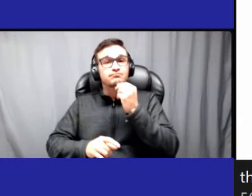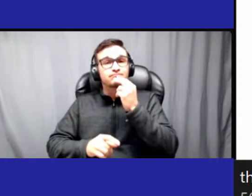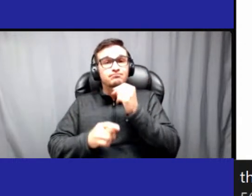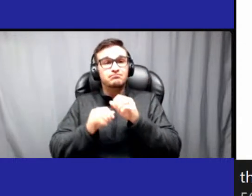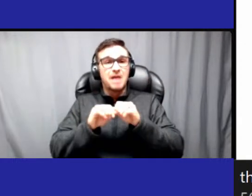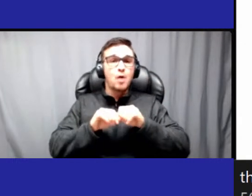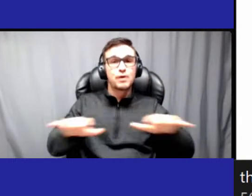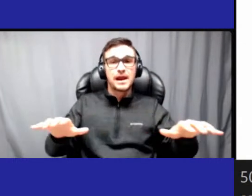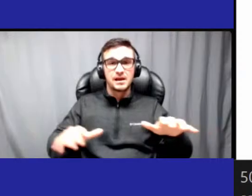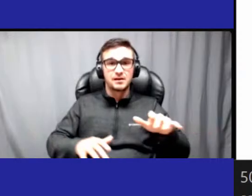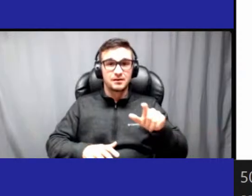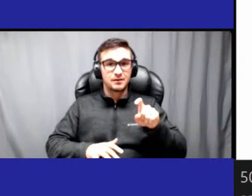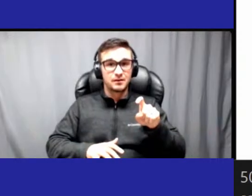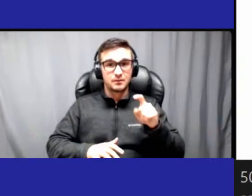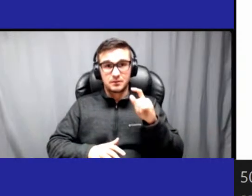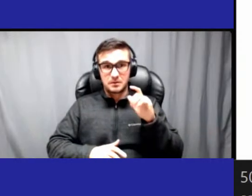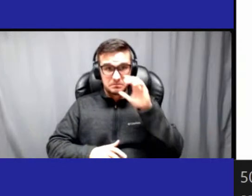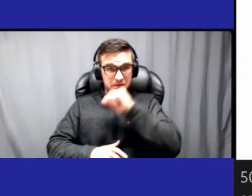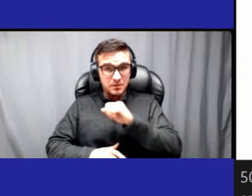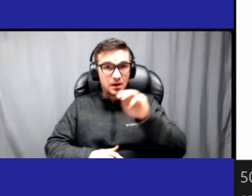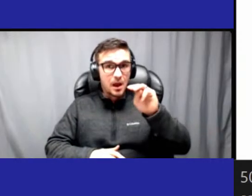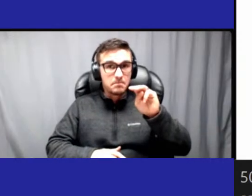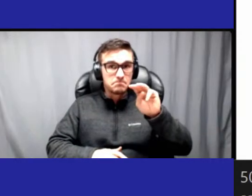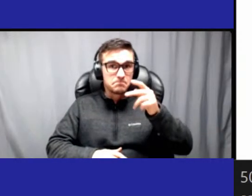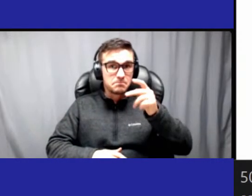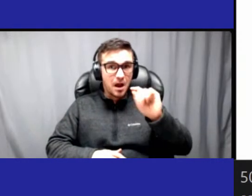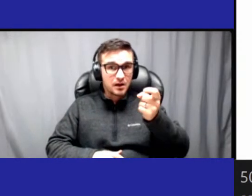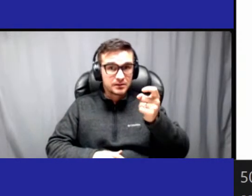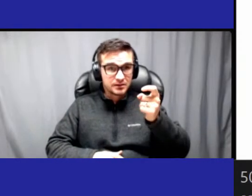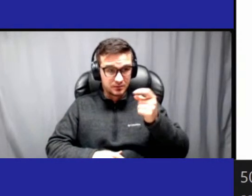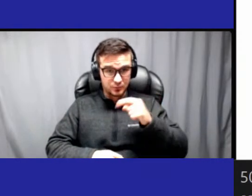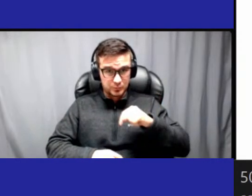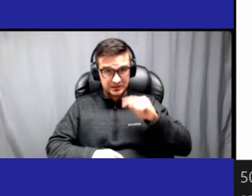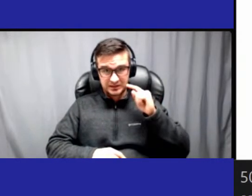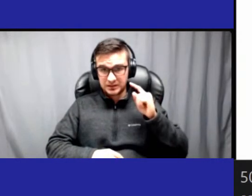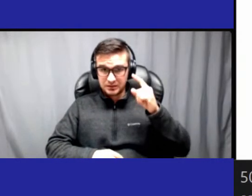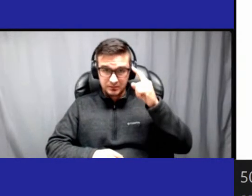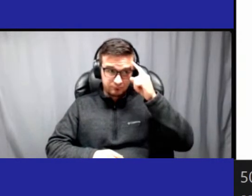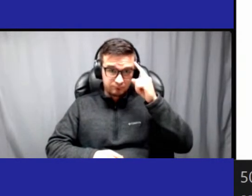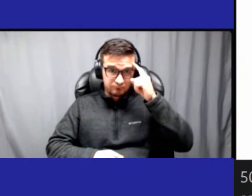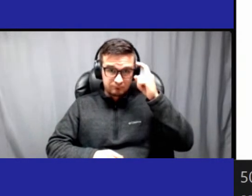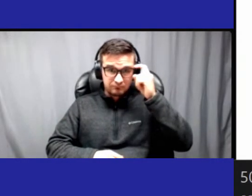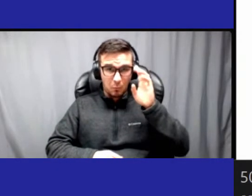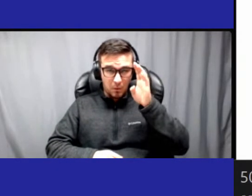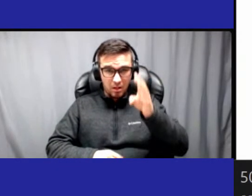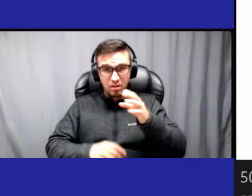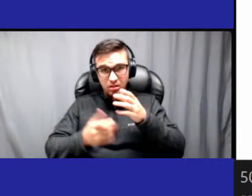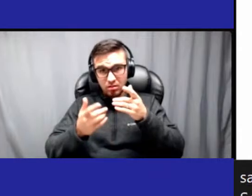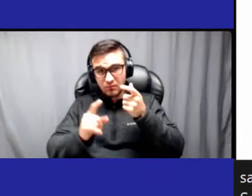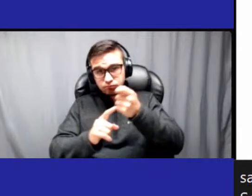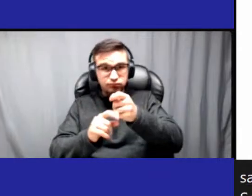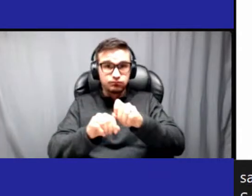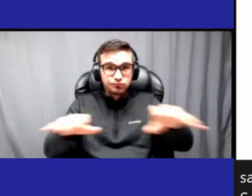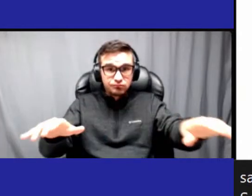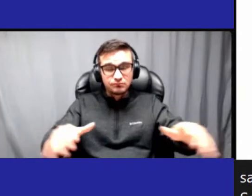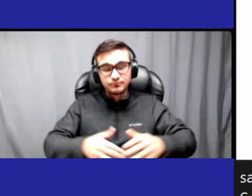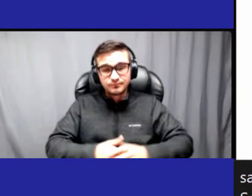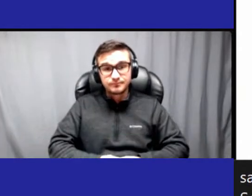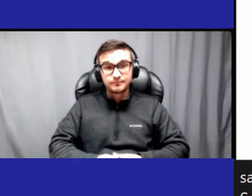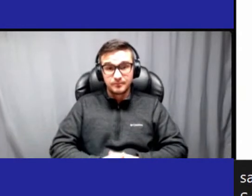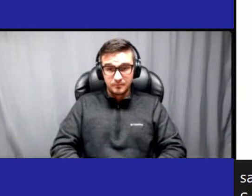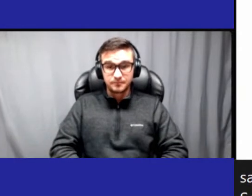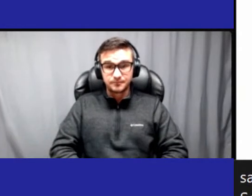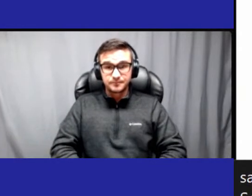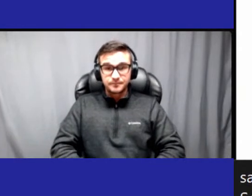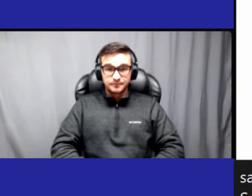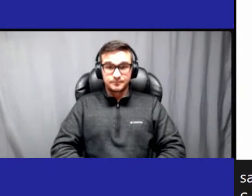say with the Mpox or something, do we anticipate any of that coming at this stage? So Sure. So I'll say a few words, and I'm sure Ted has a